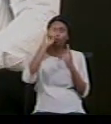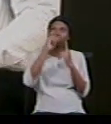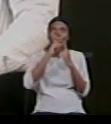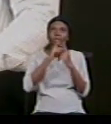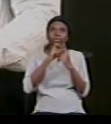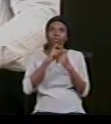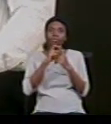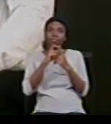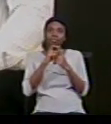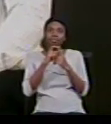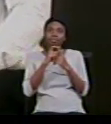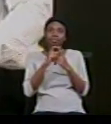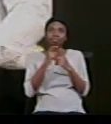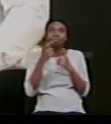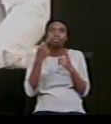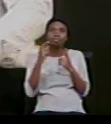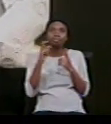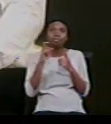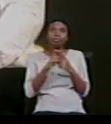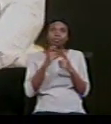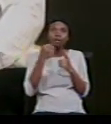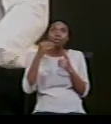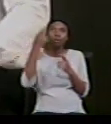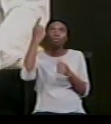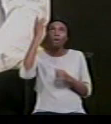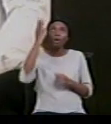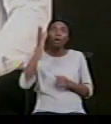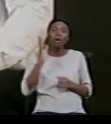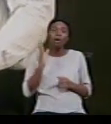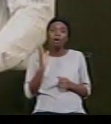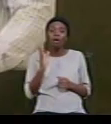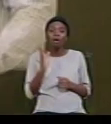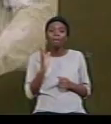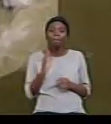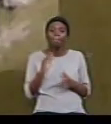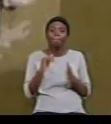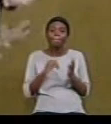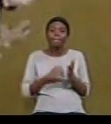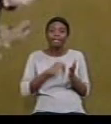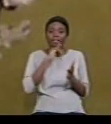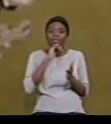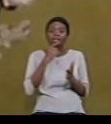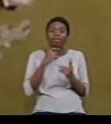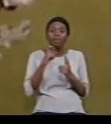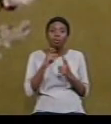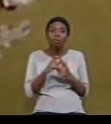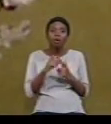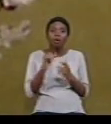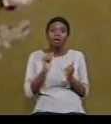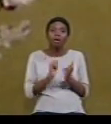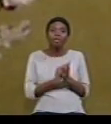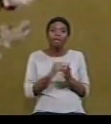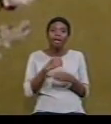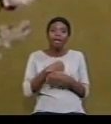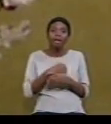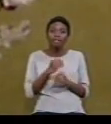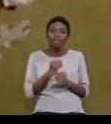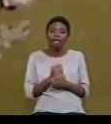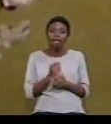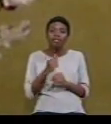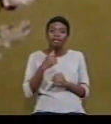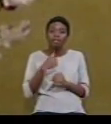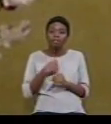is thy word, the word of God. It is thy word